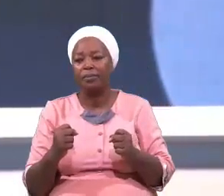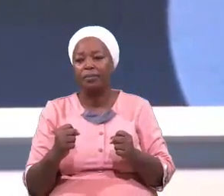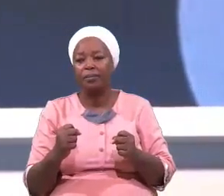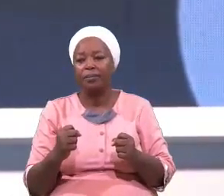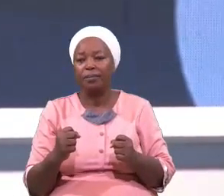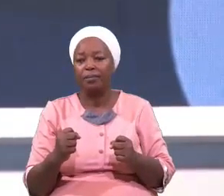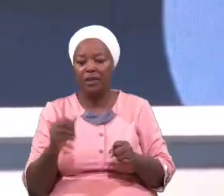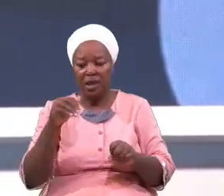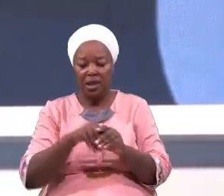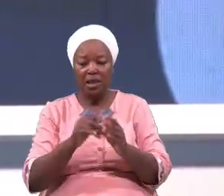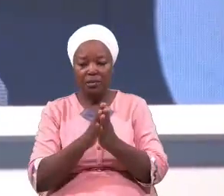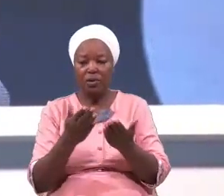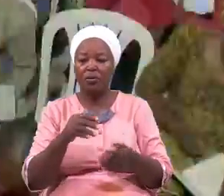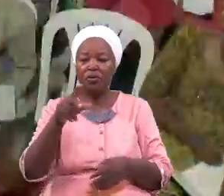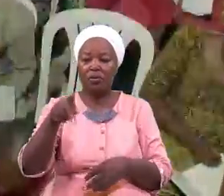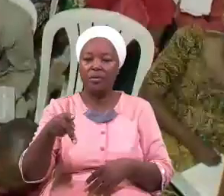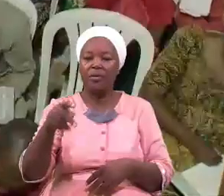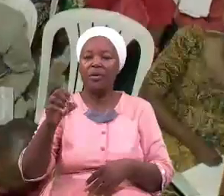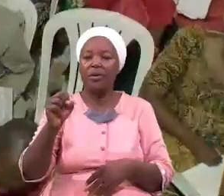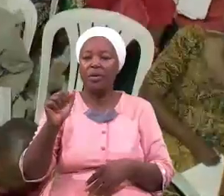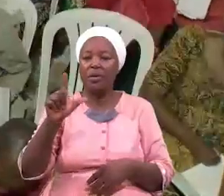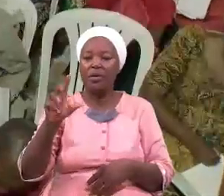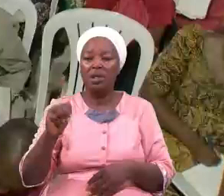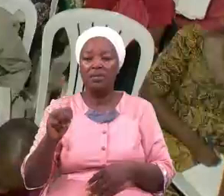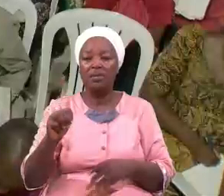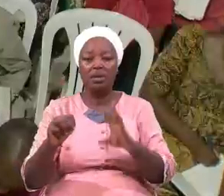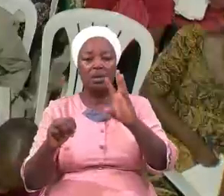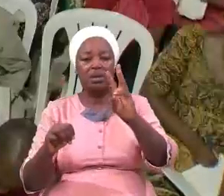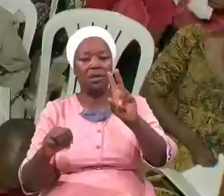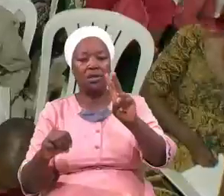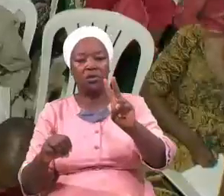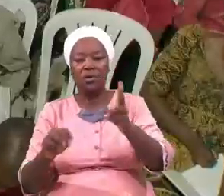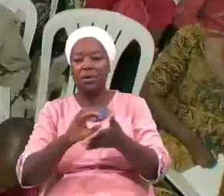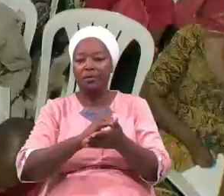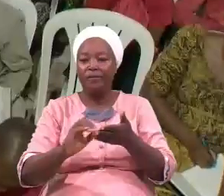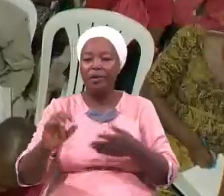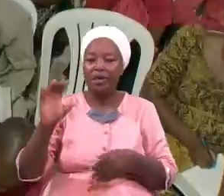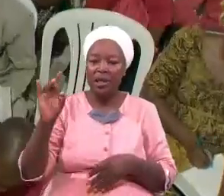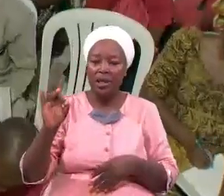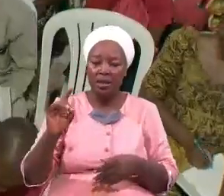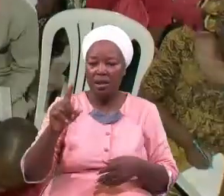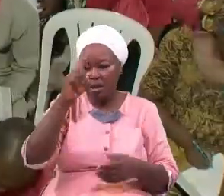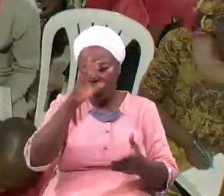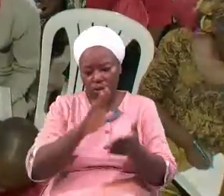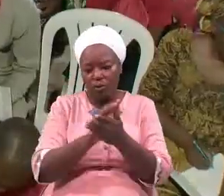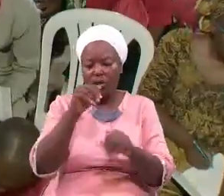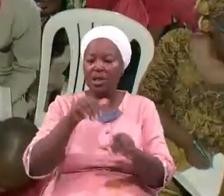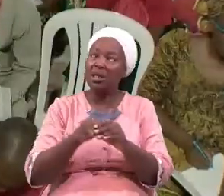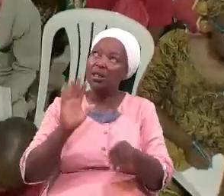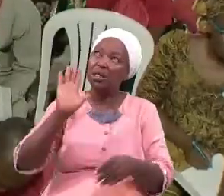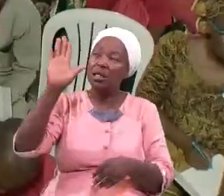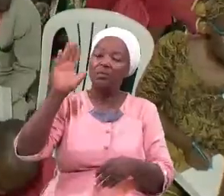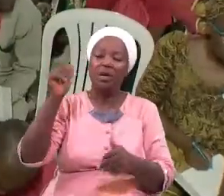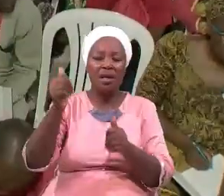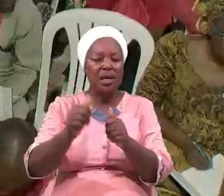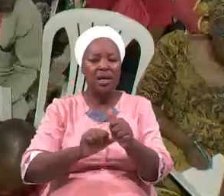In Psalm 62, reading from verse 8, trust in him at all